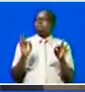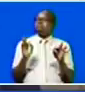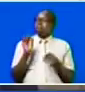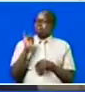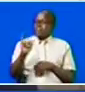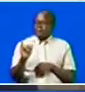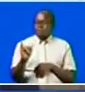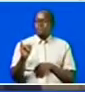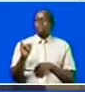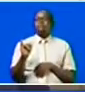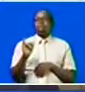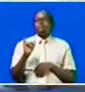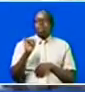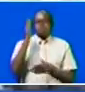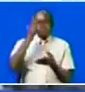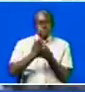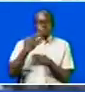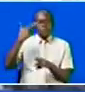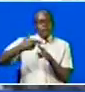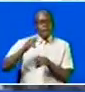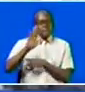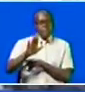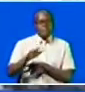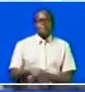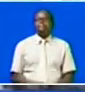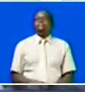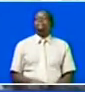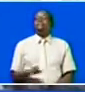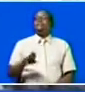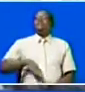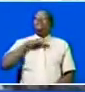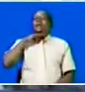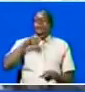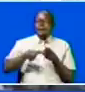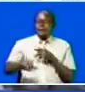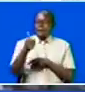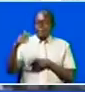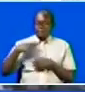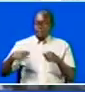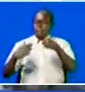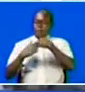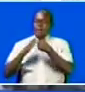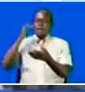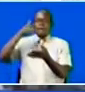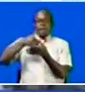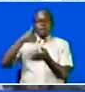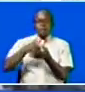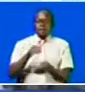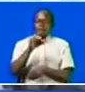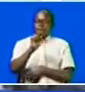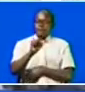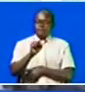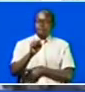might as well have been her middle name. The circumstances of her death and that of nine others aboard the